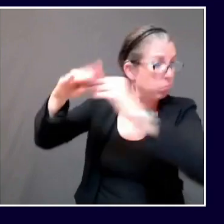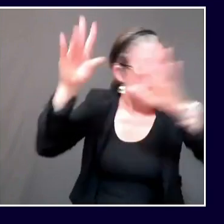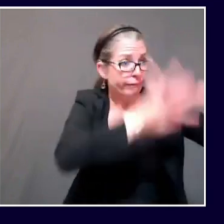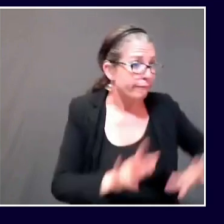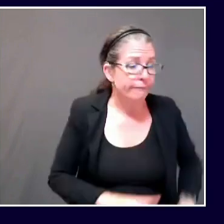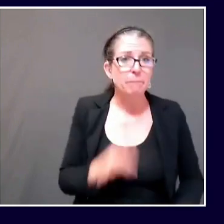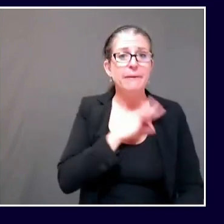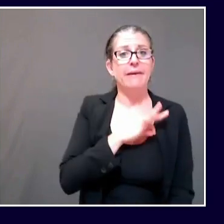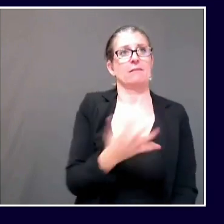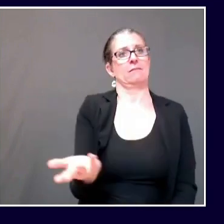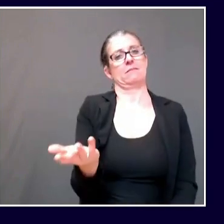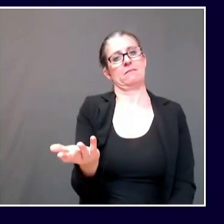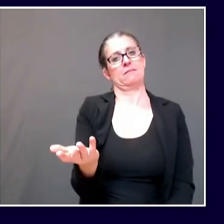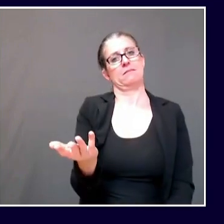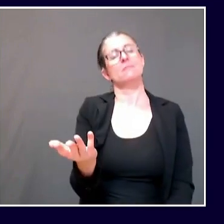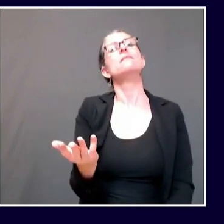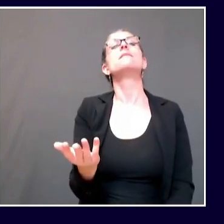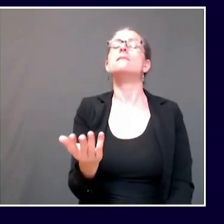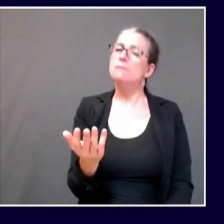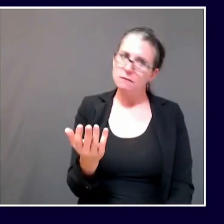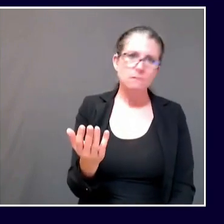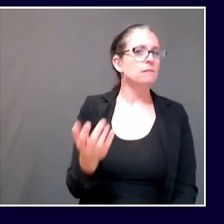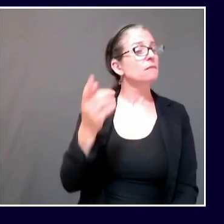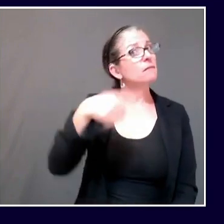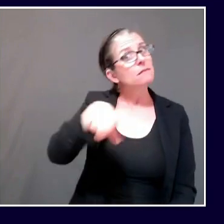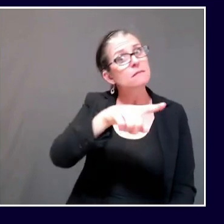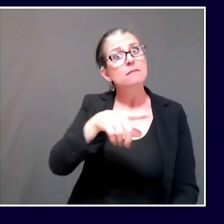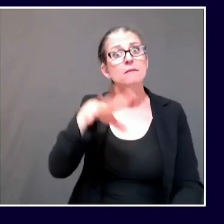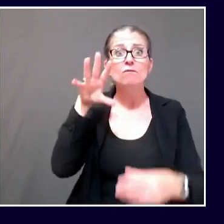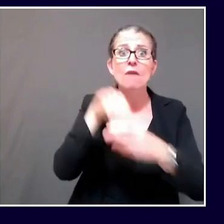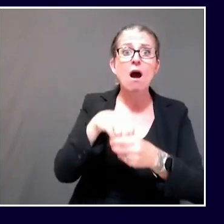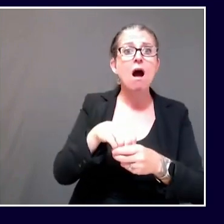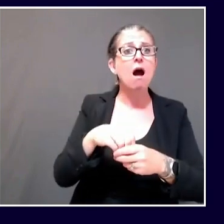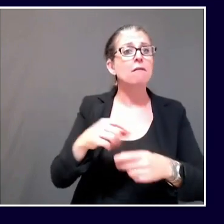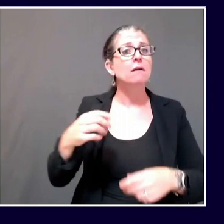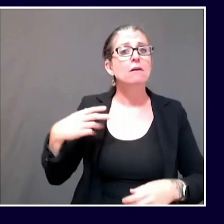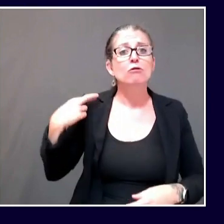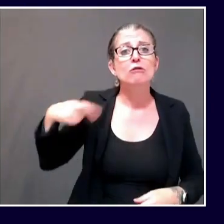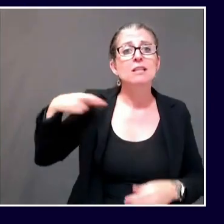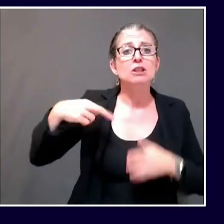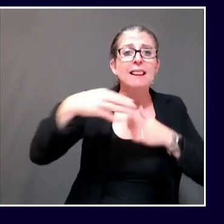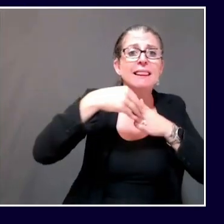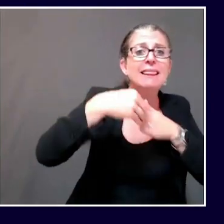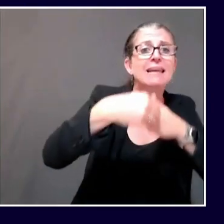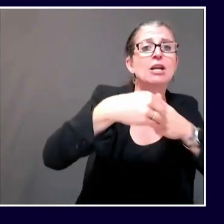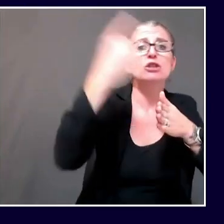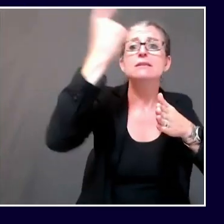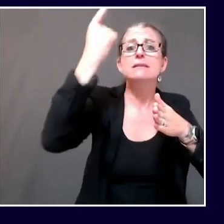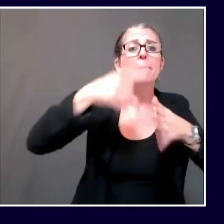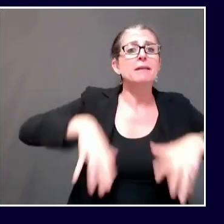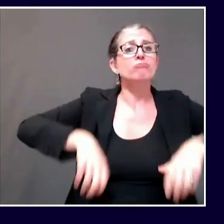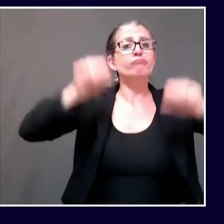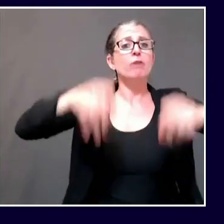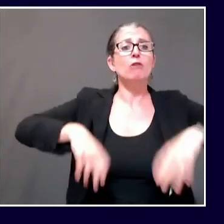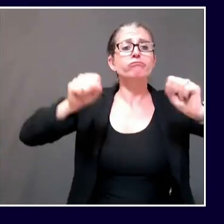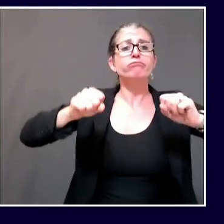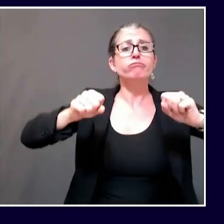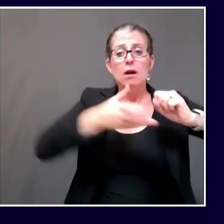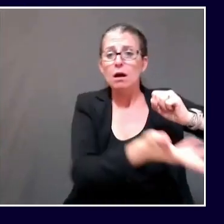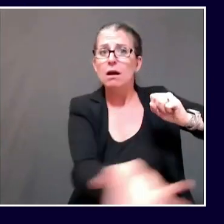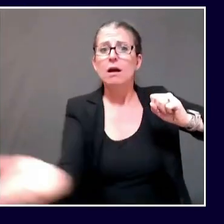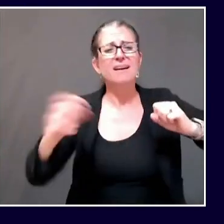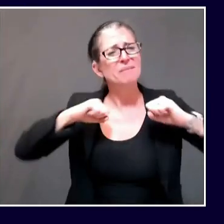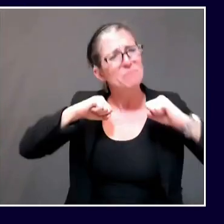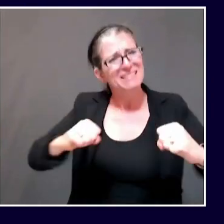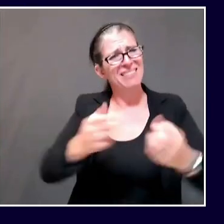of the faith community, they have an obligation to work with us and make sure they are doing everything they can to keep people safe.